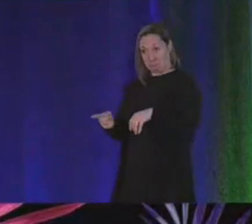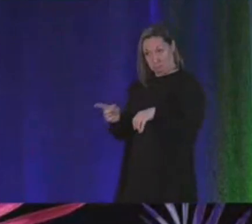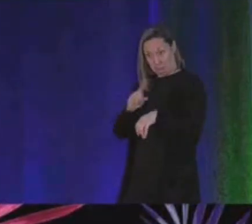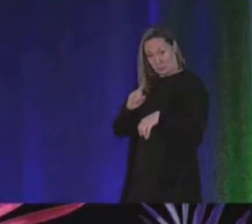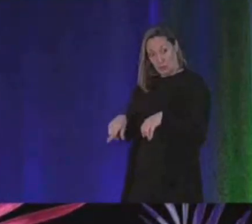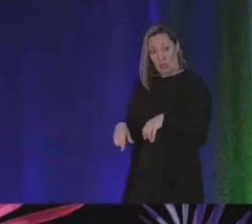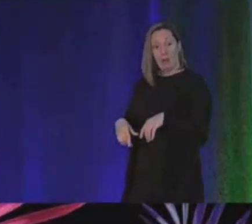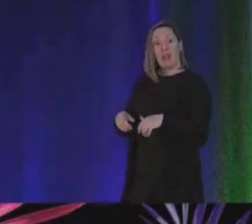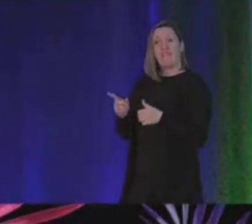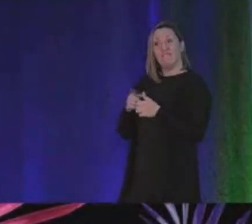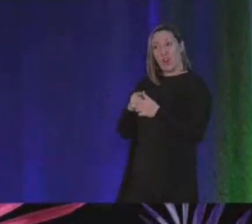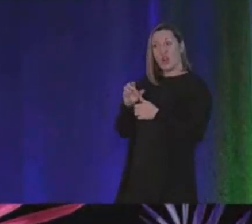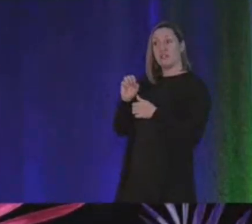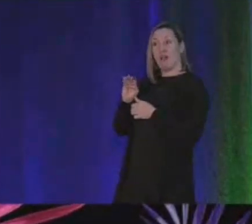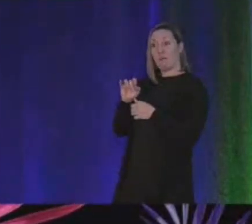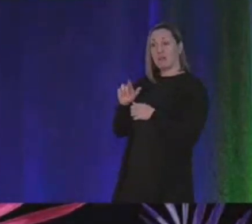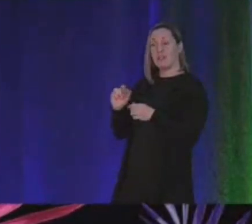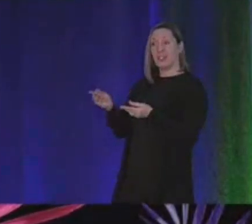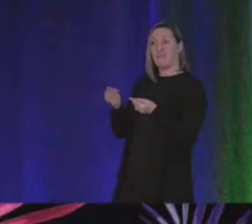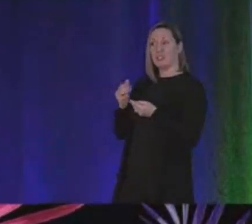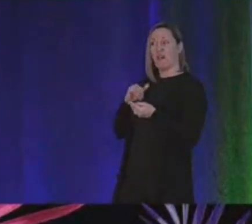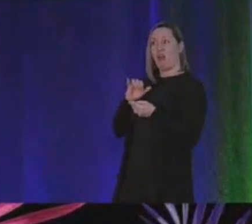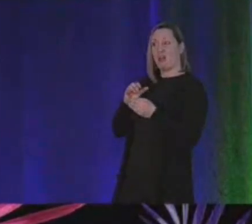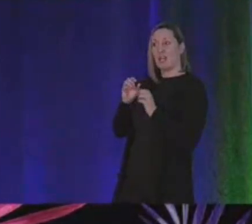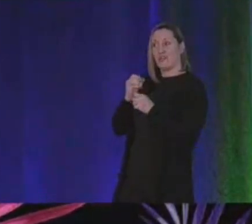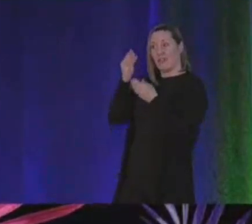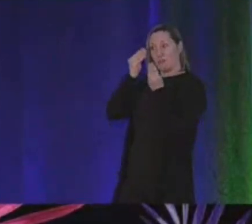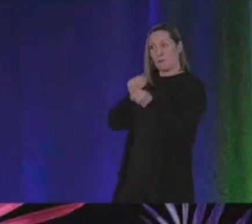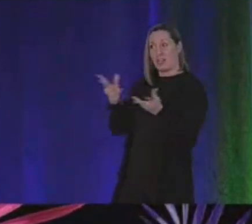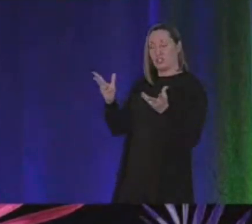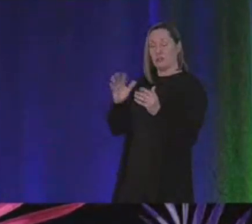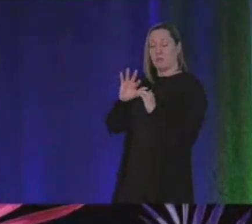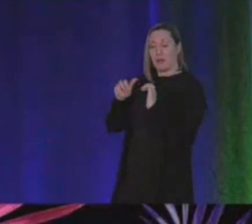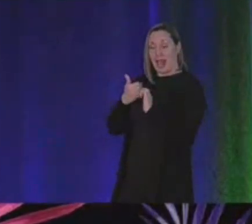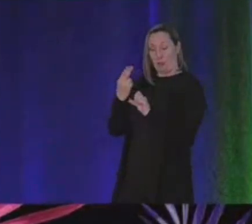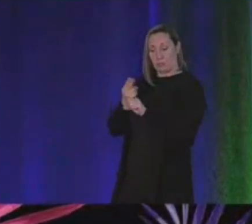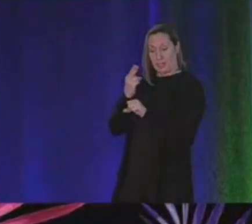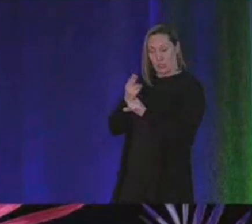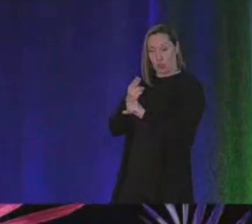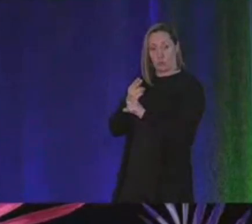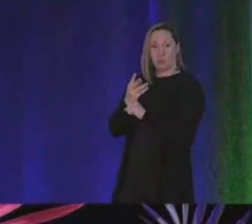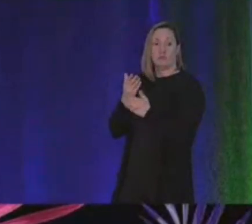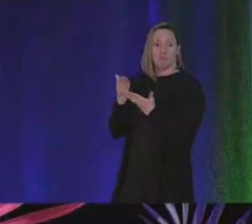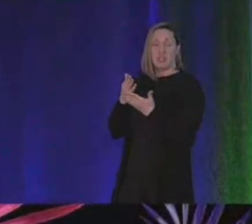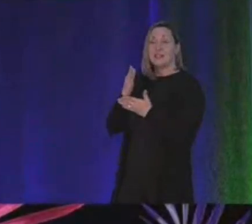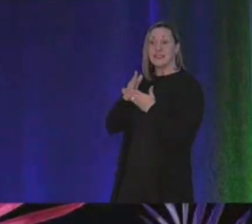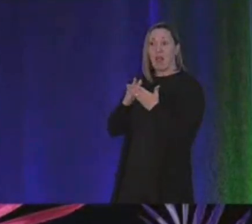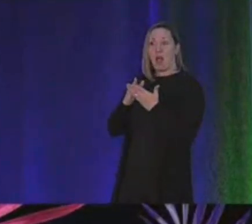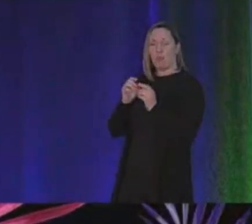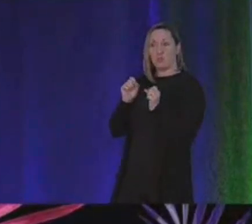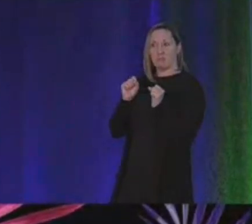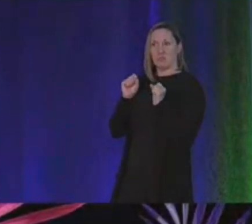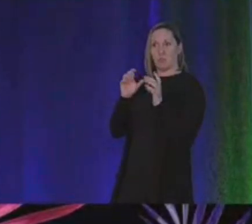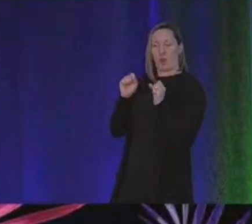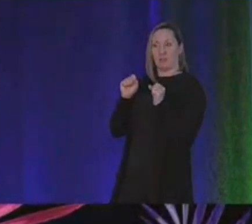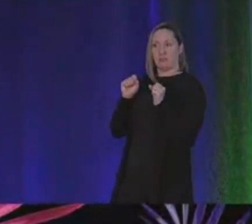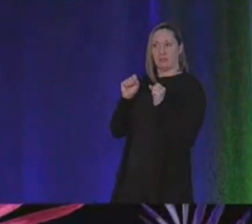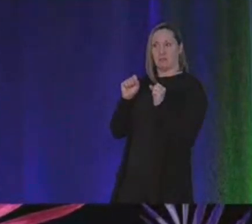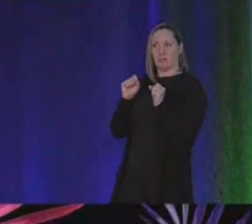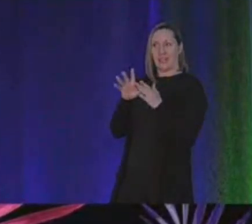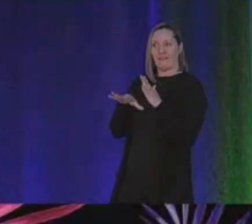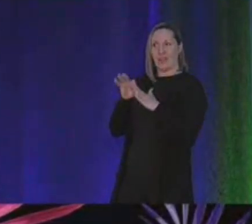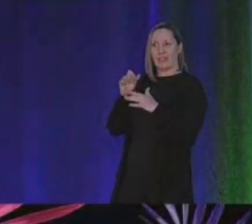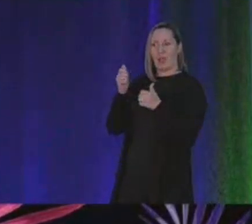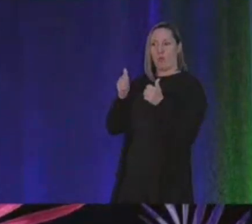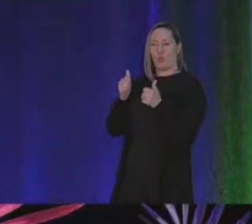analysis gave us like a lot of insight about how it's being used and stuff, and some of them are surprising, like finding out like which